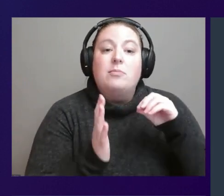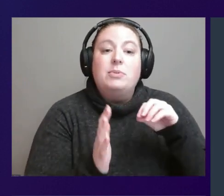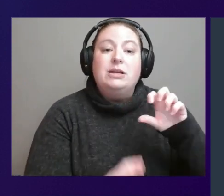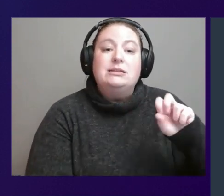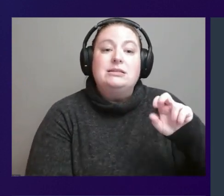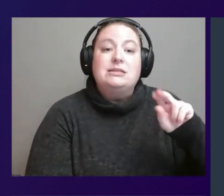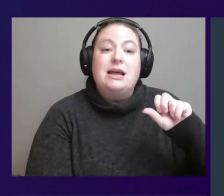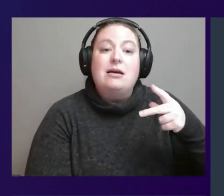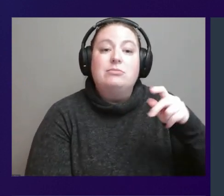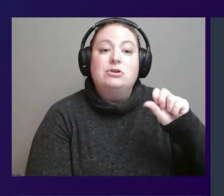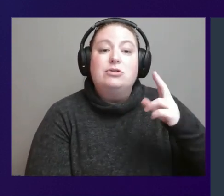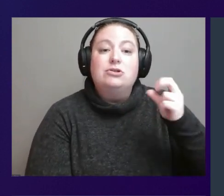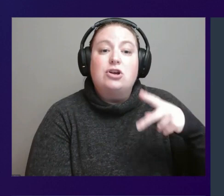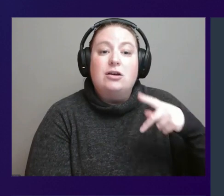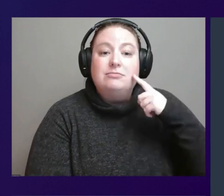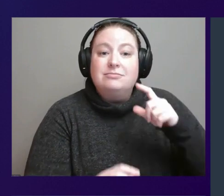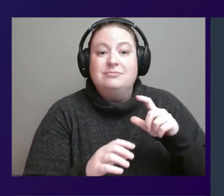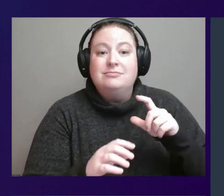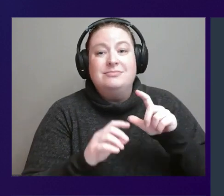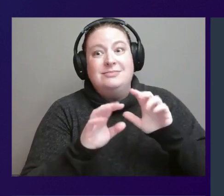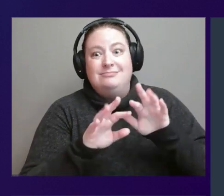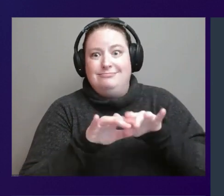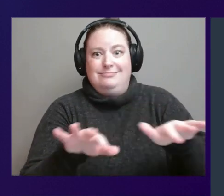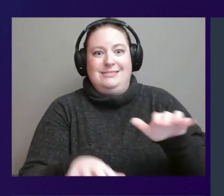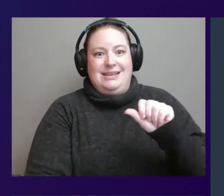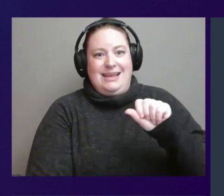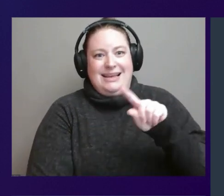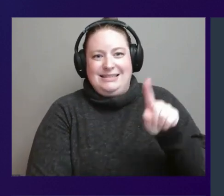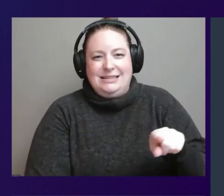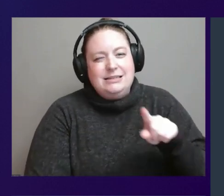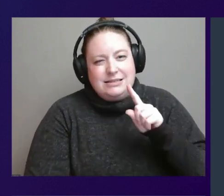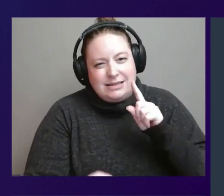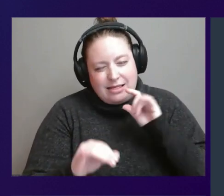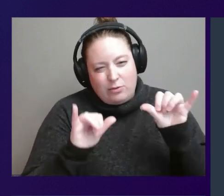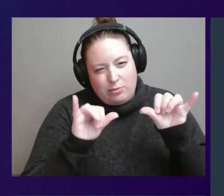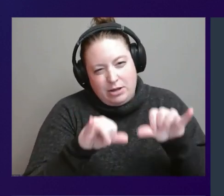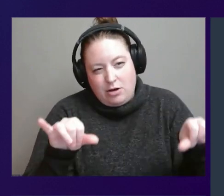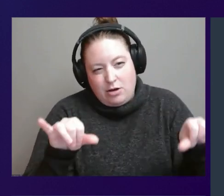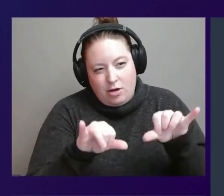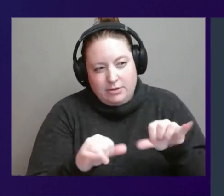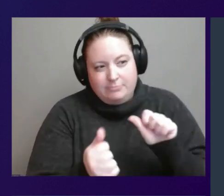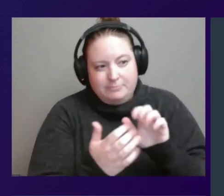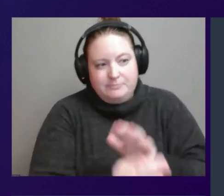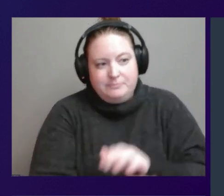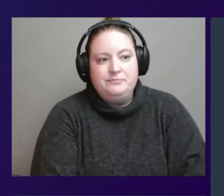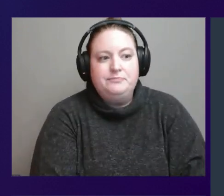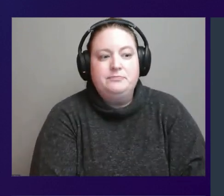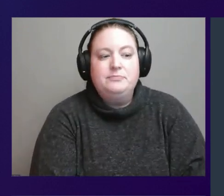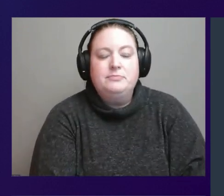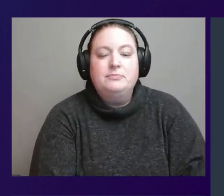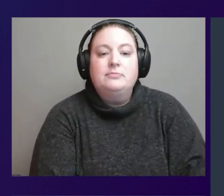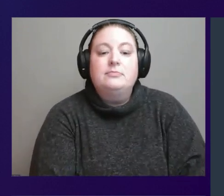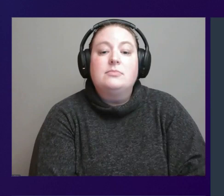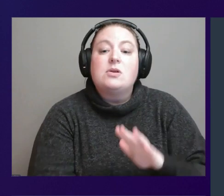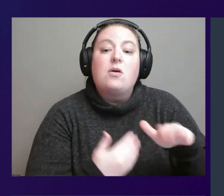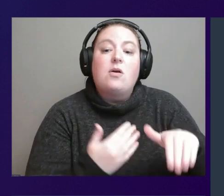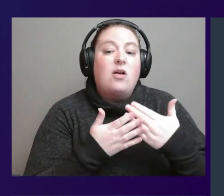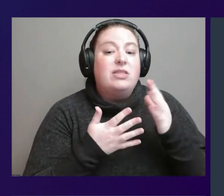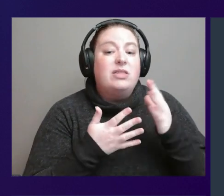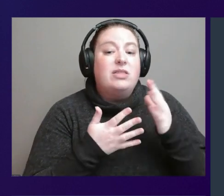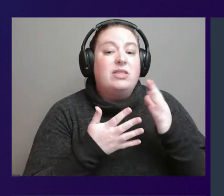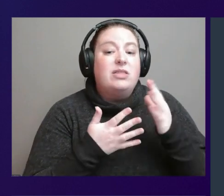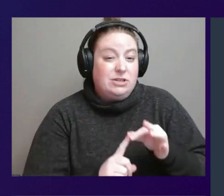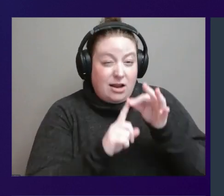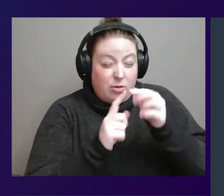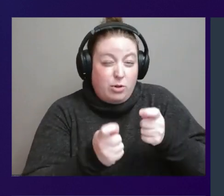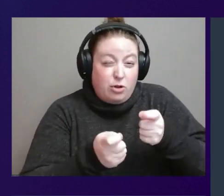across regions is a super common way. So that's going to be a great way. So all these features can help you fine-tune your recovery